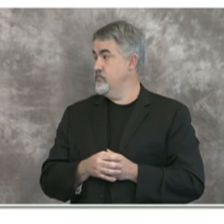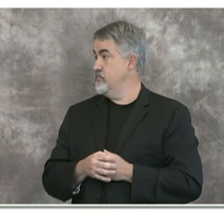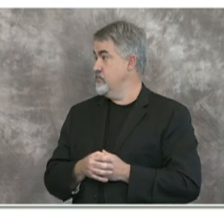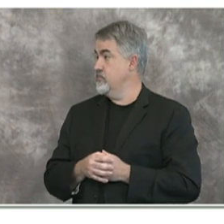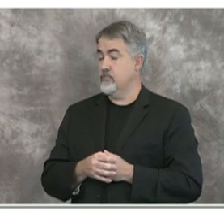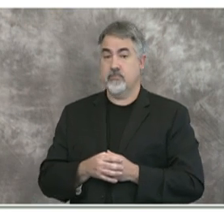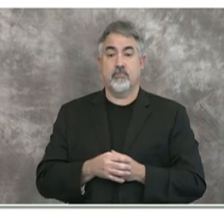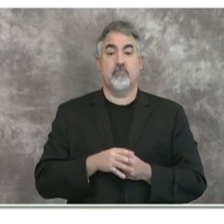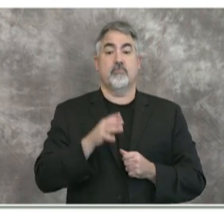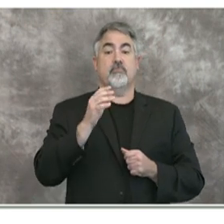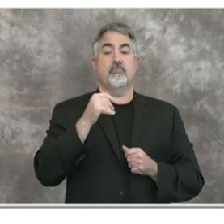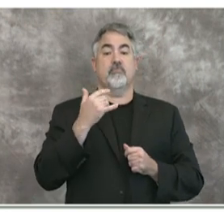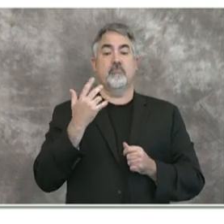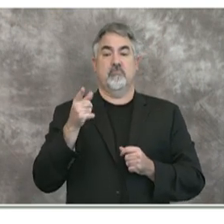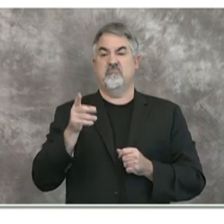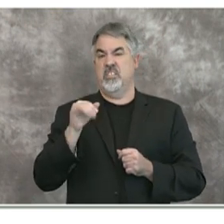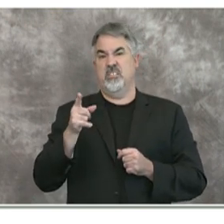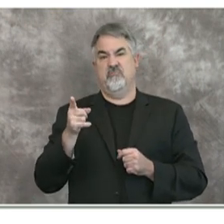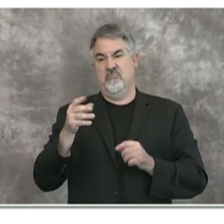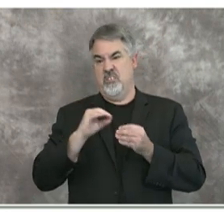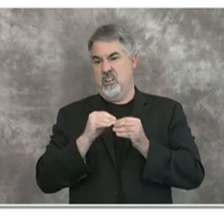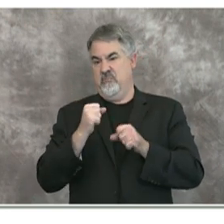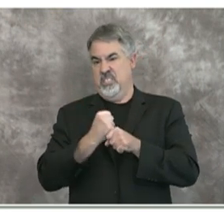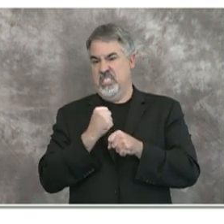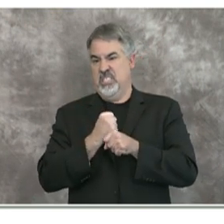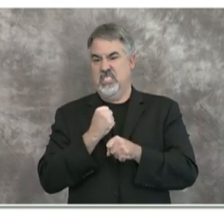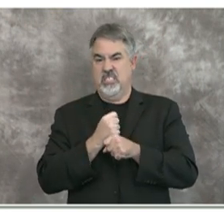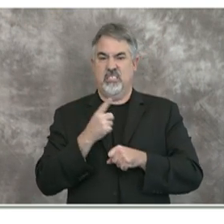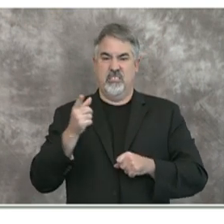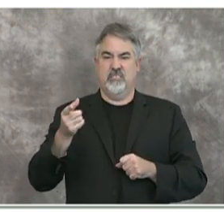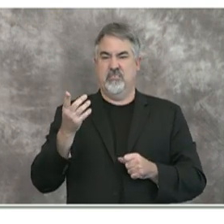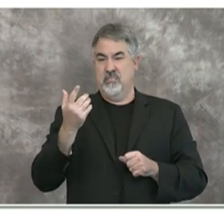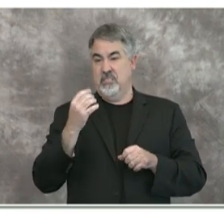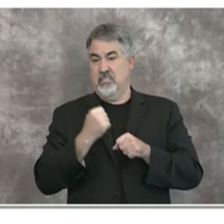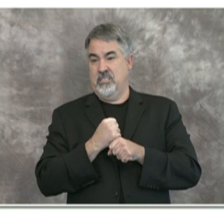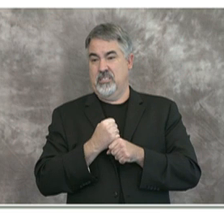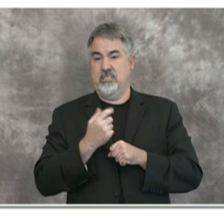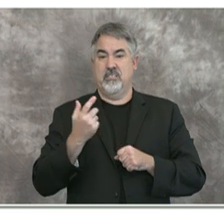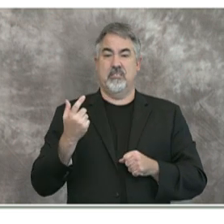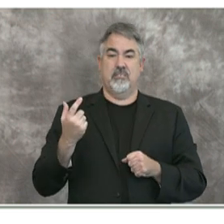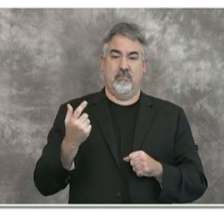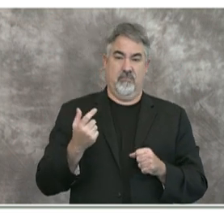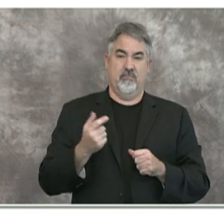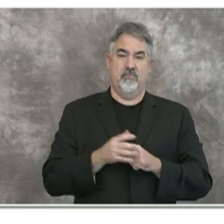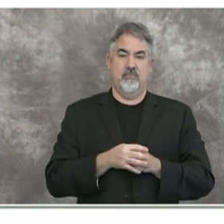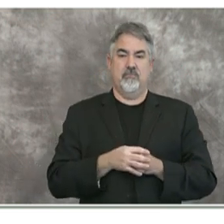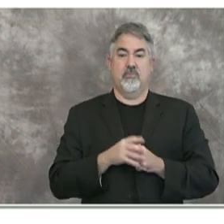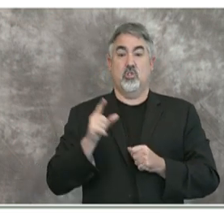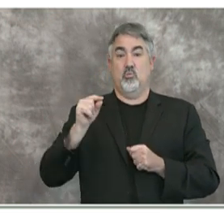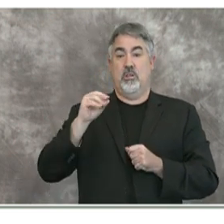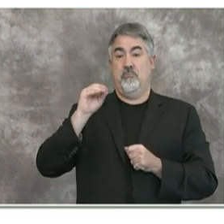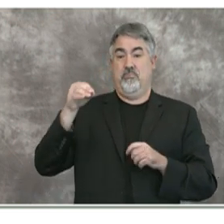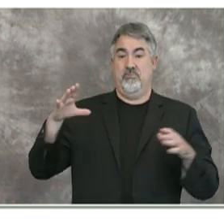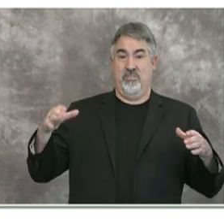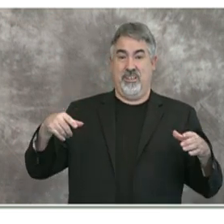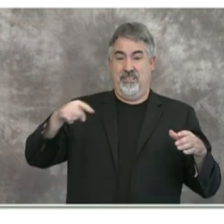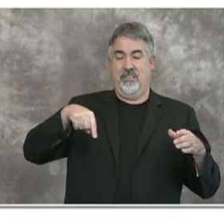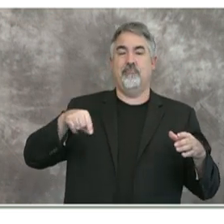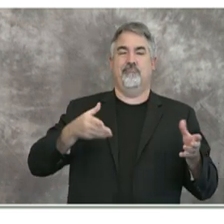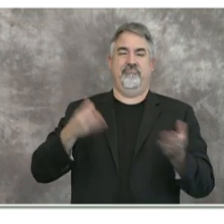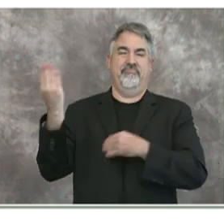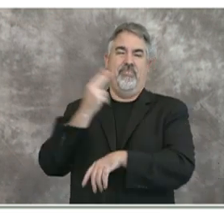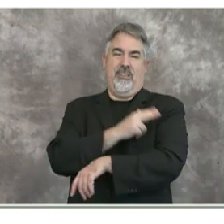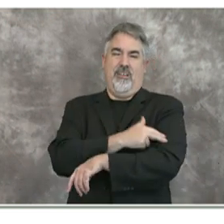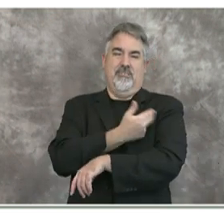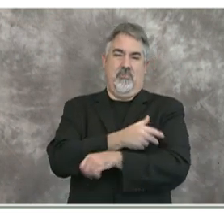information provided. 882 or 20% of cases have been hospitalized. 281 of